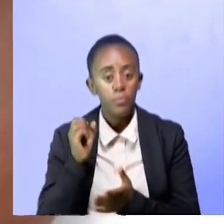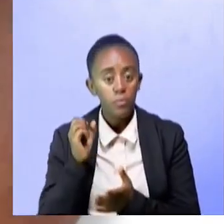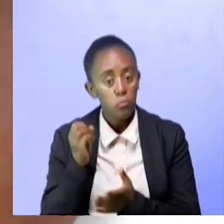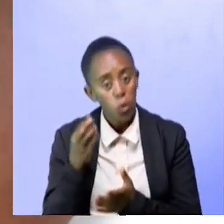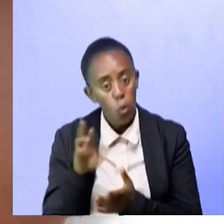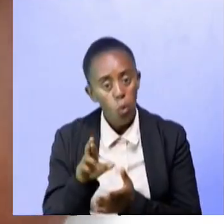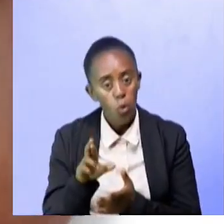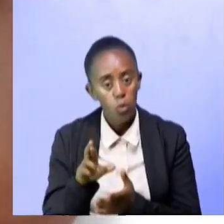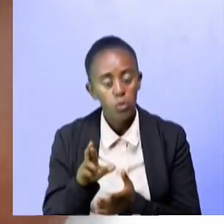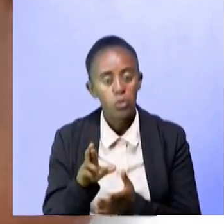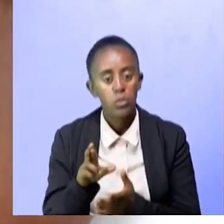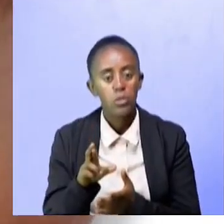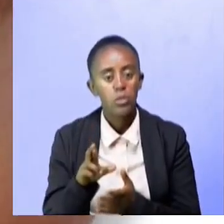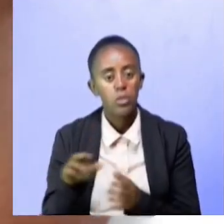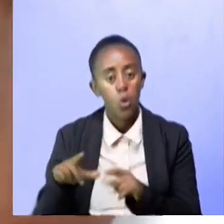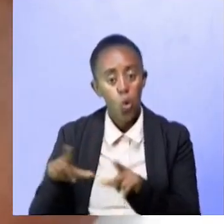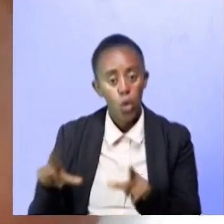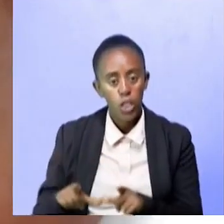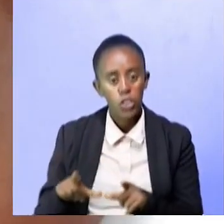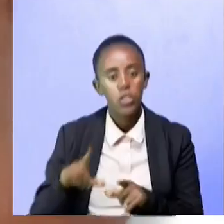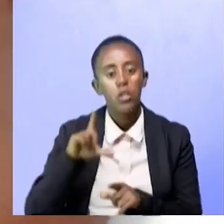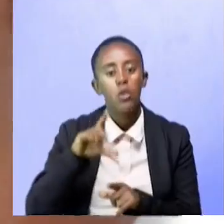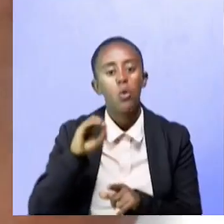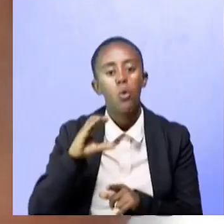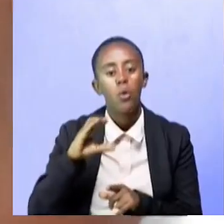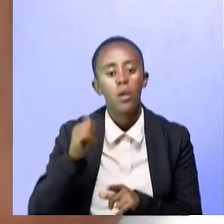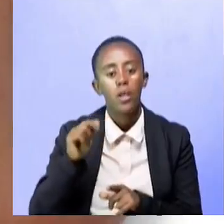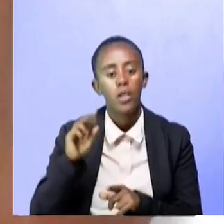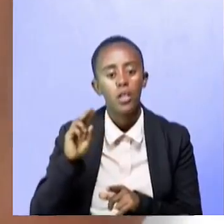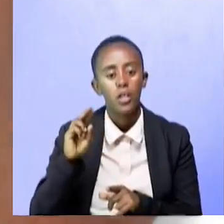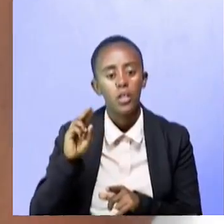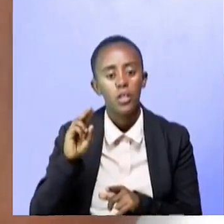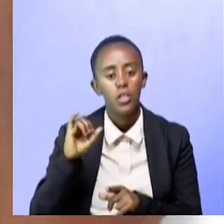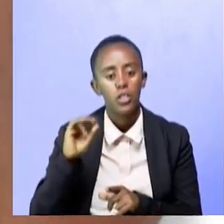or location, please.